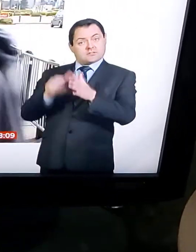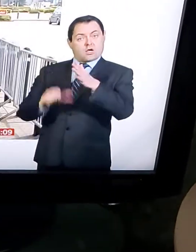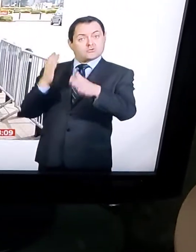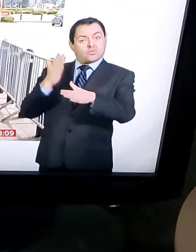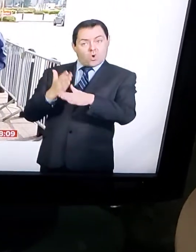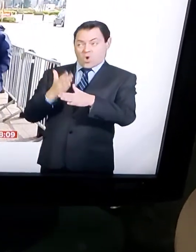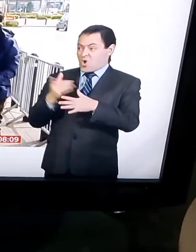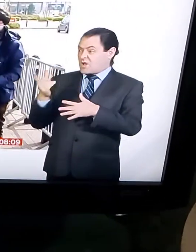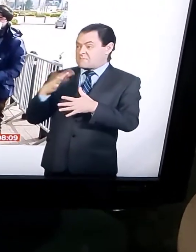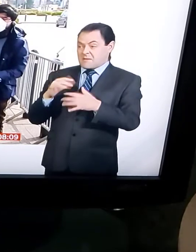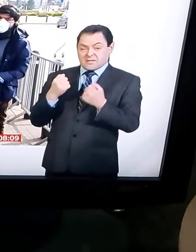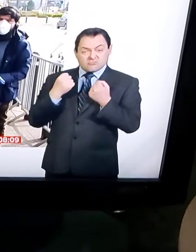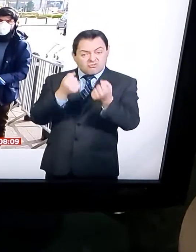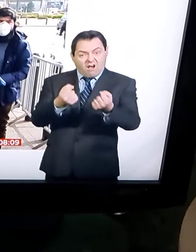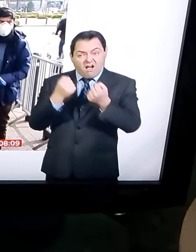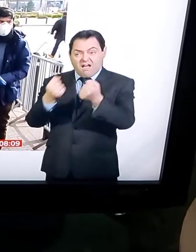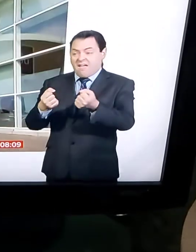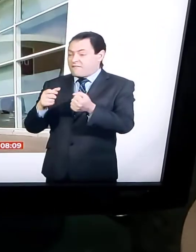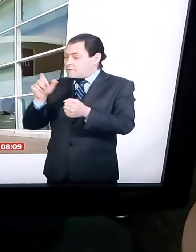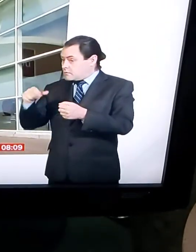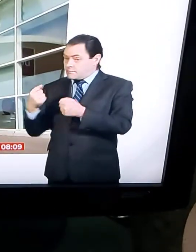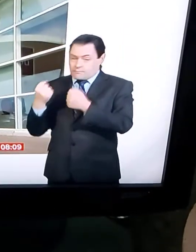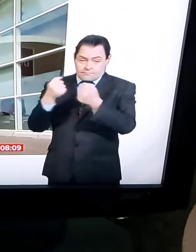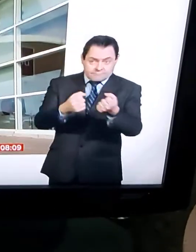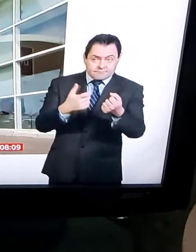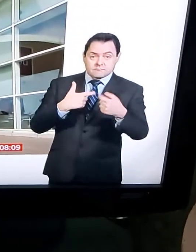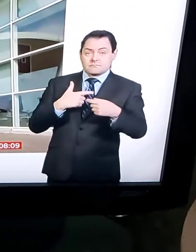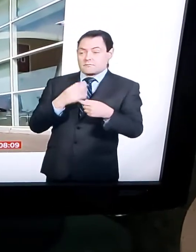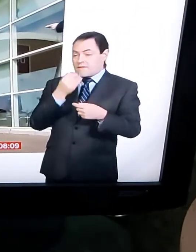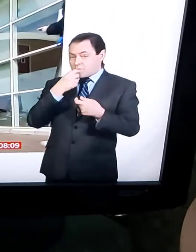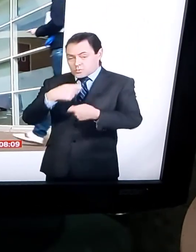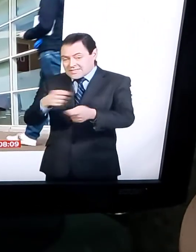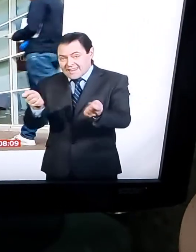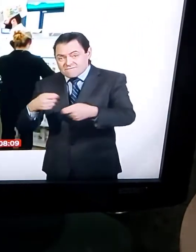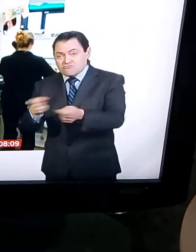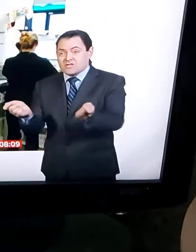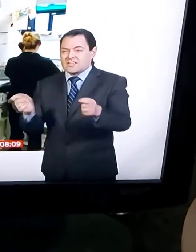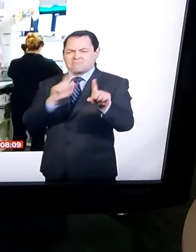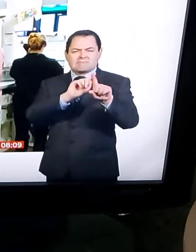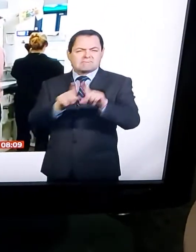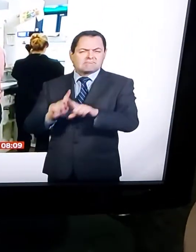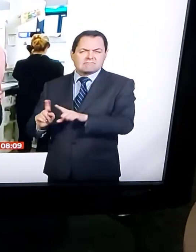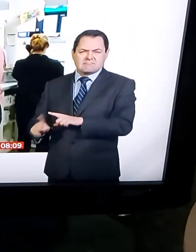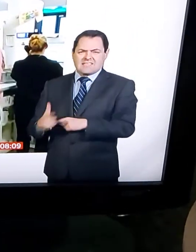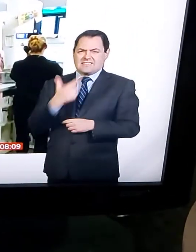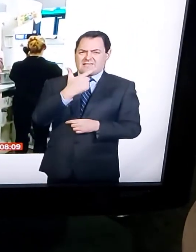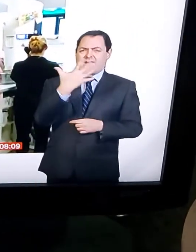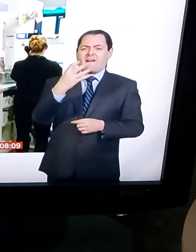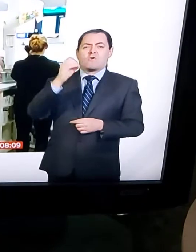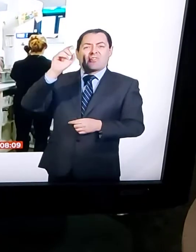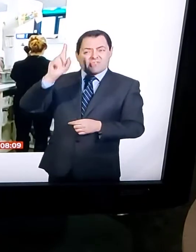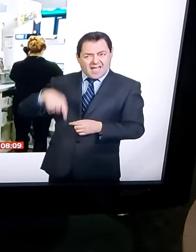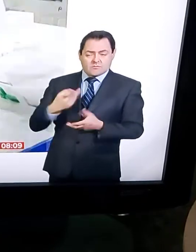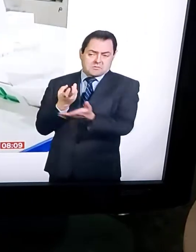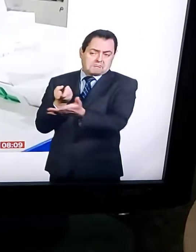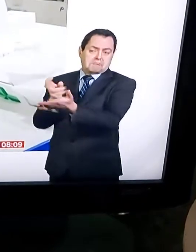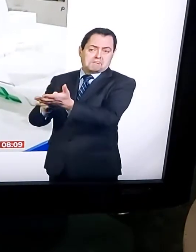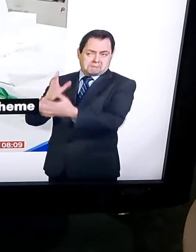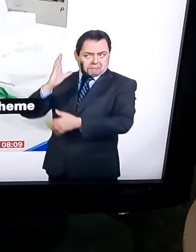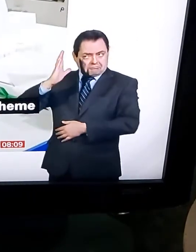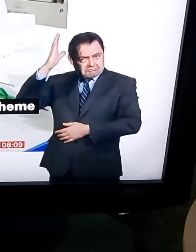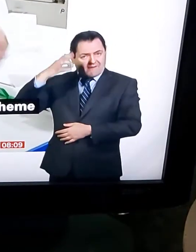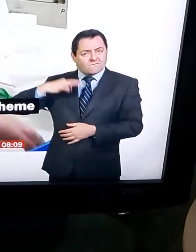patients to appointments and phone the isolated. 750,000 people signed up to the government's call for volunteers when